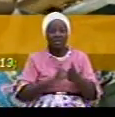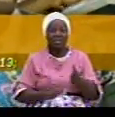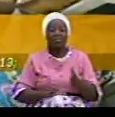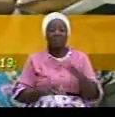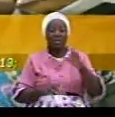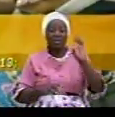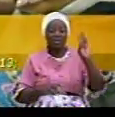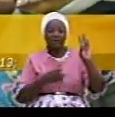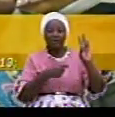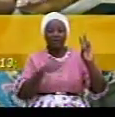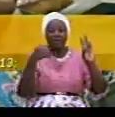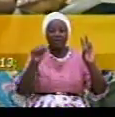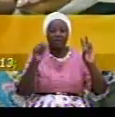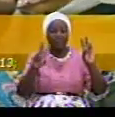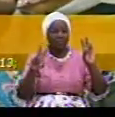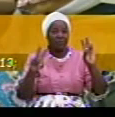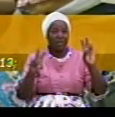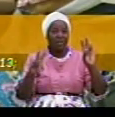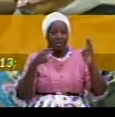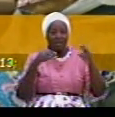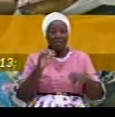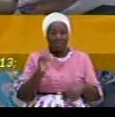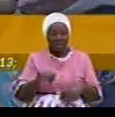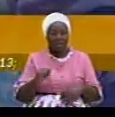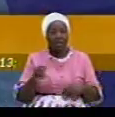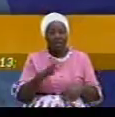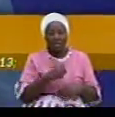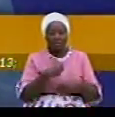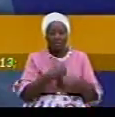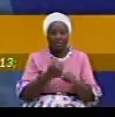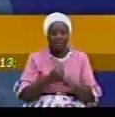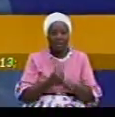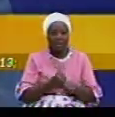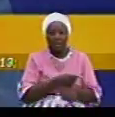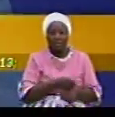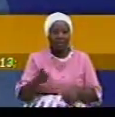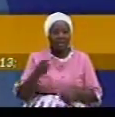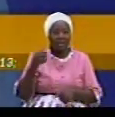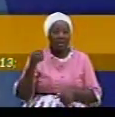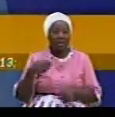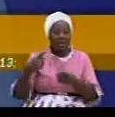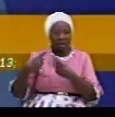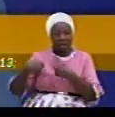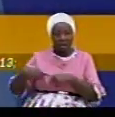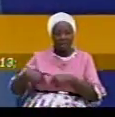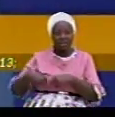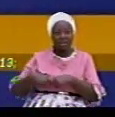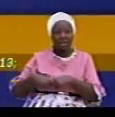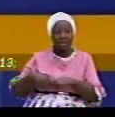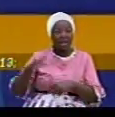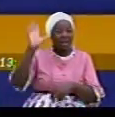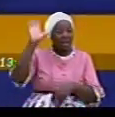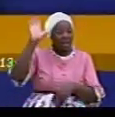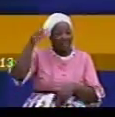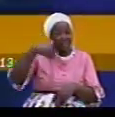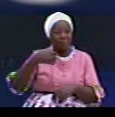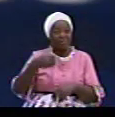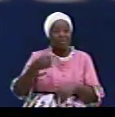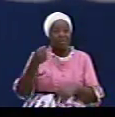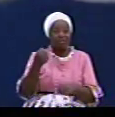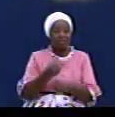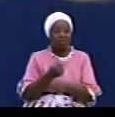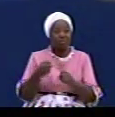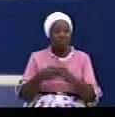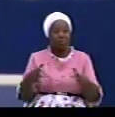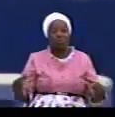made their hearts as an adamant stone. Many people, they know